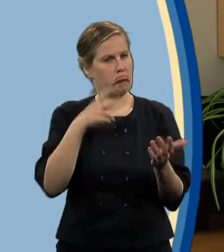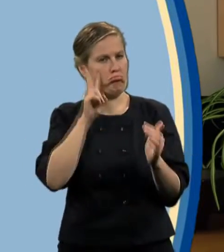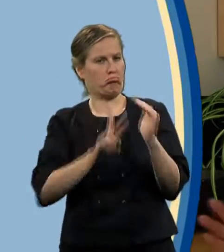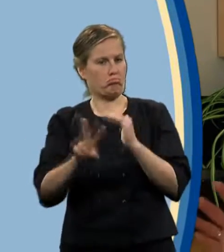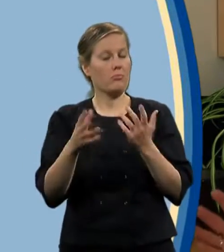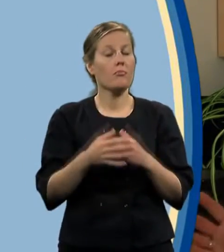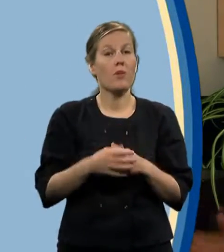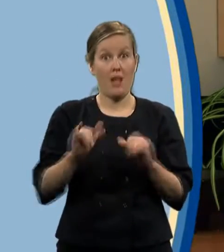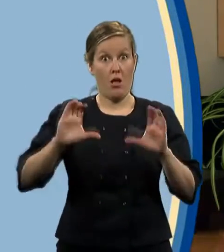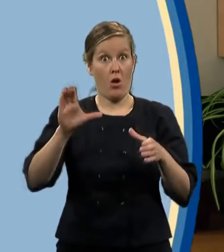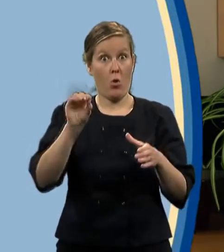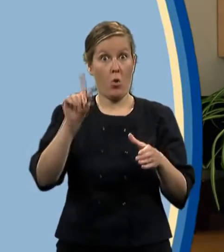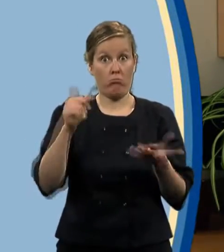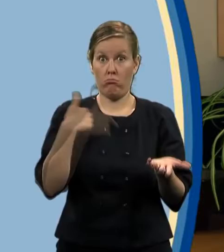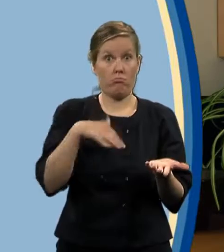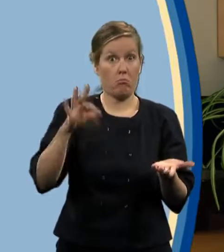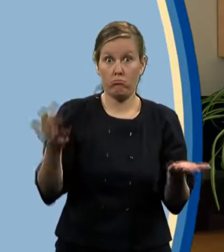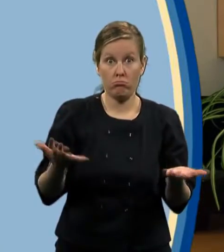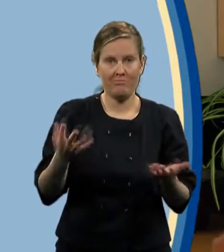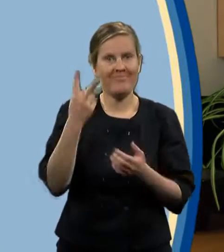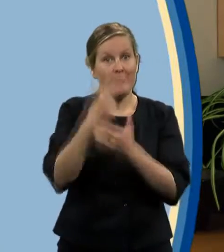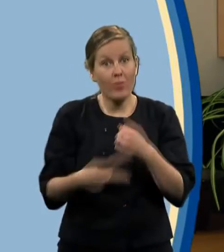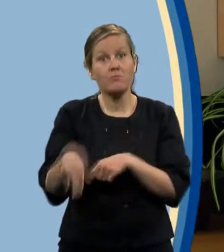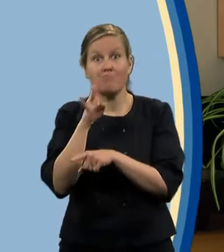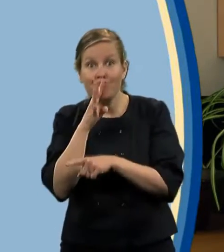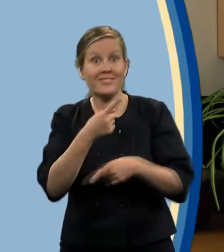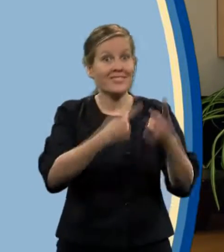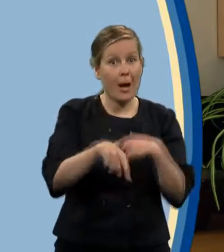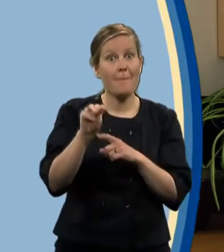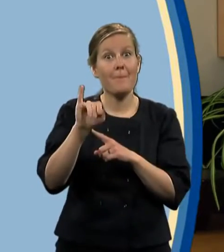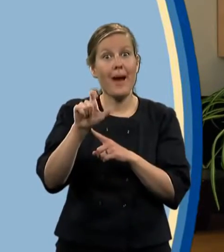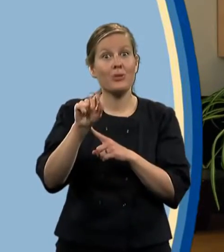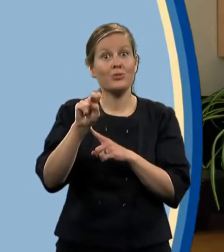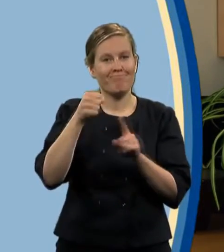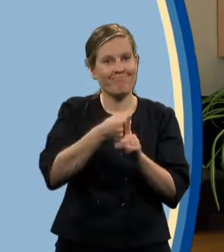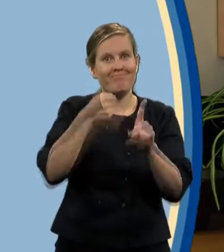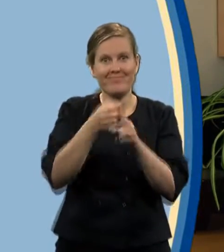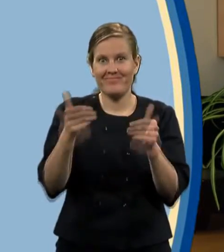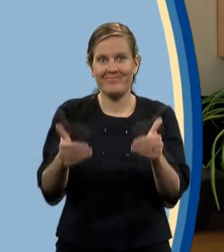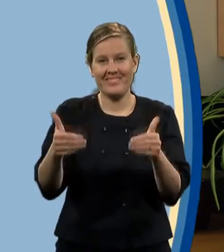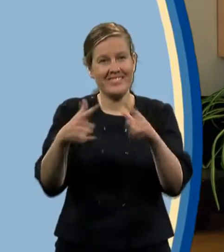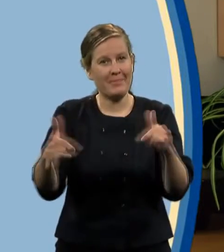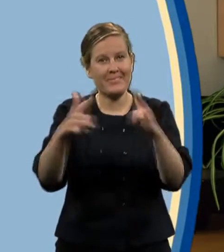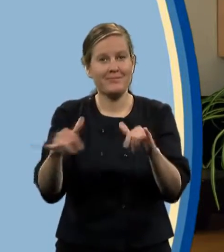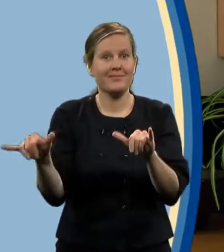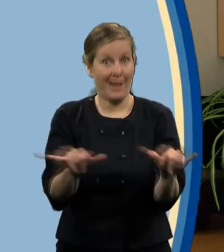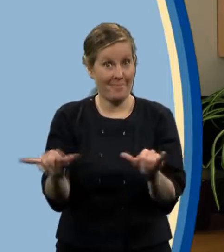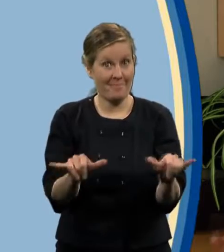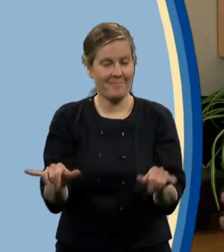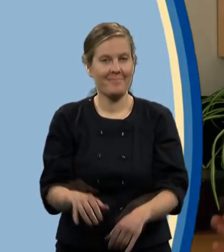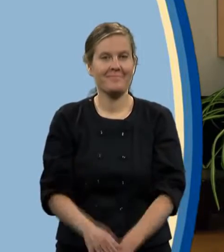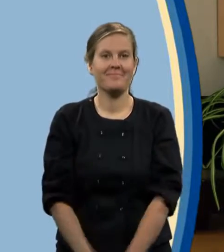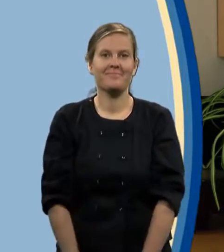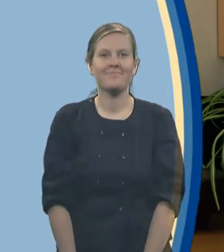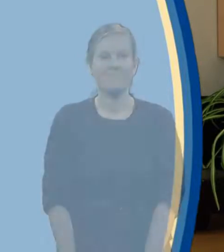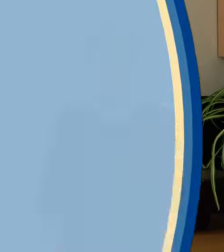normal, as compared with the sign milestones. Instead, what we found is those children achieve each and every milestone on the